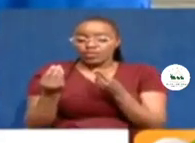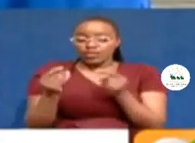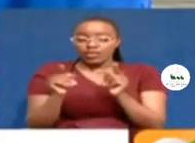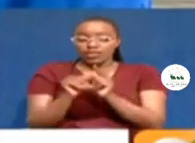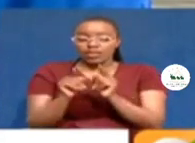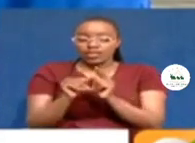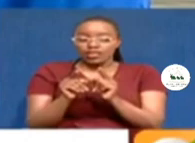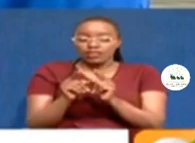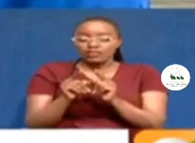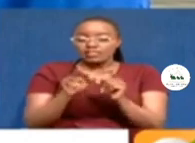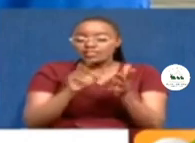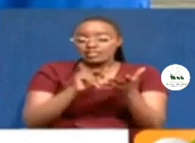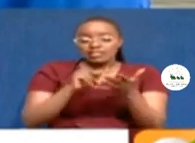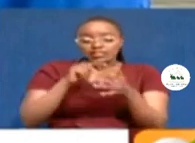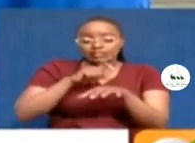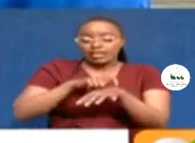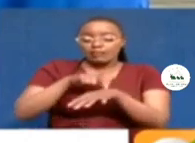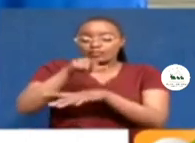lame duck season.